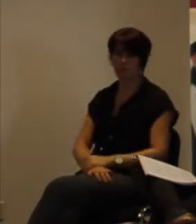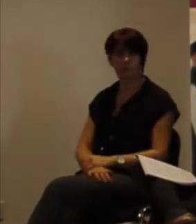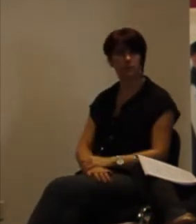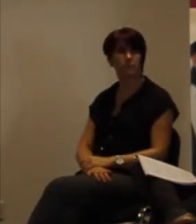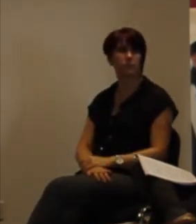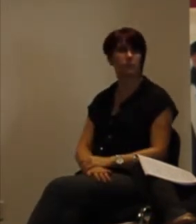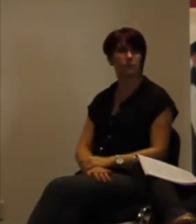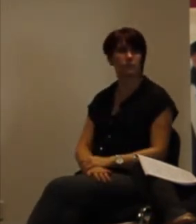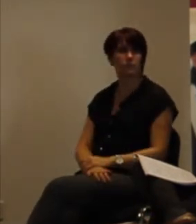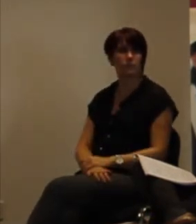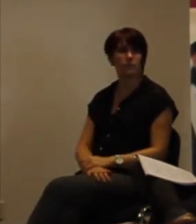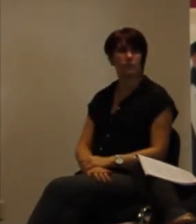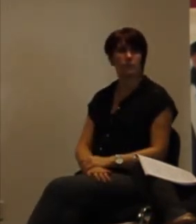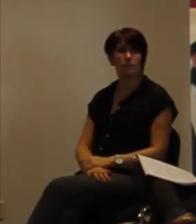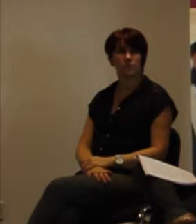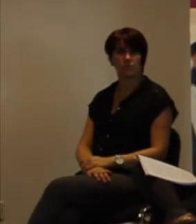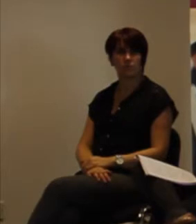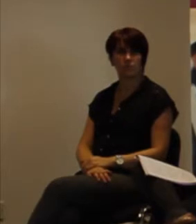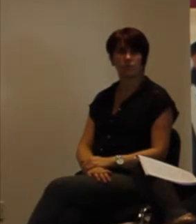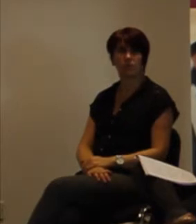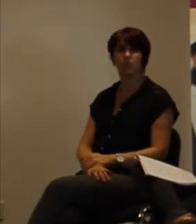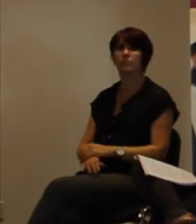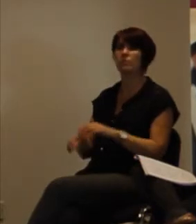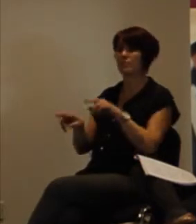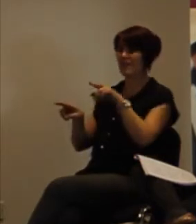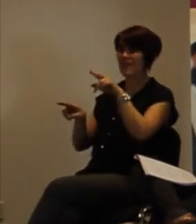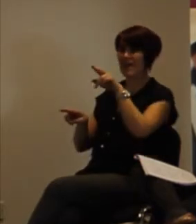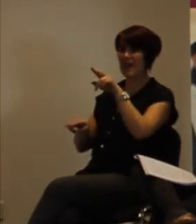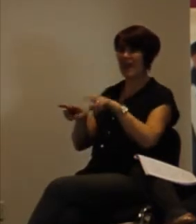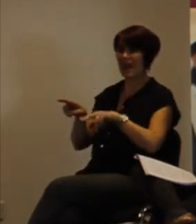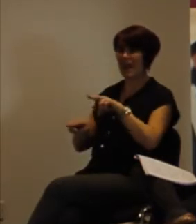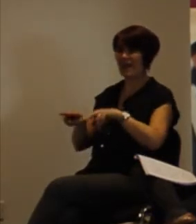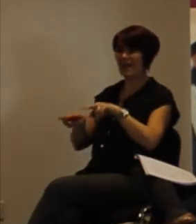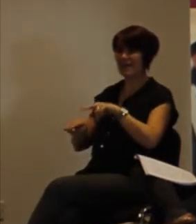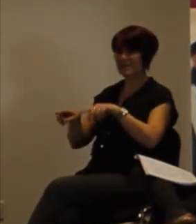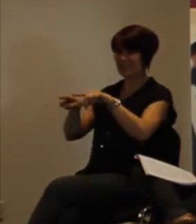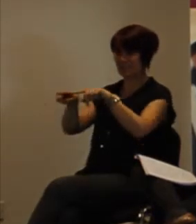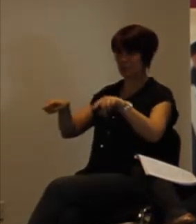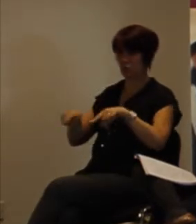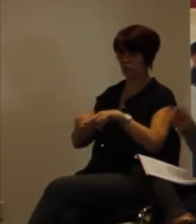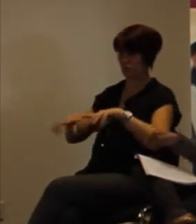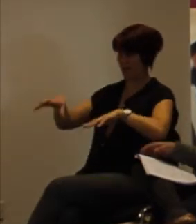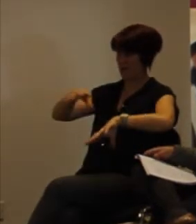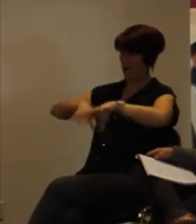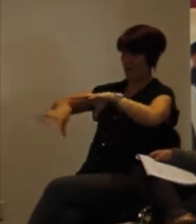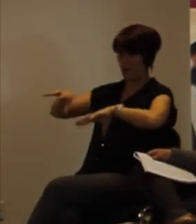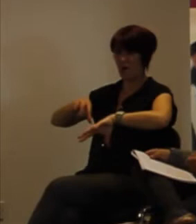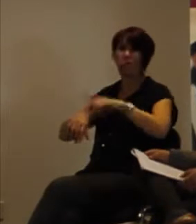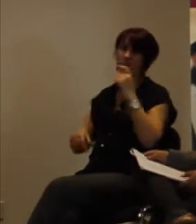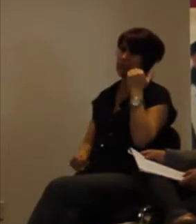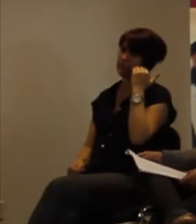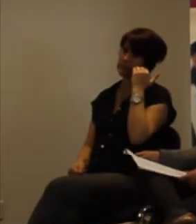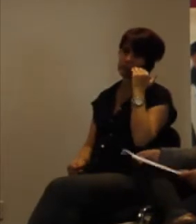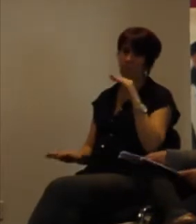Okay, the organisation of the assessment room. Now, we can make very simple